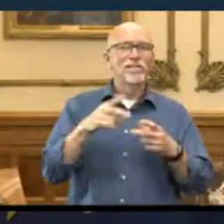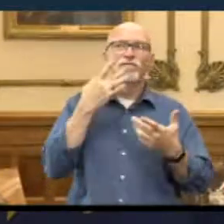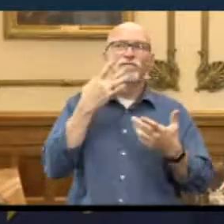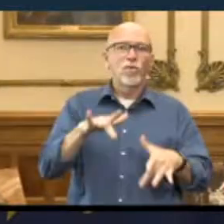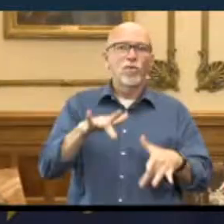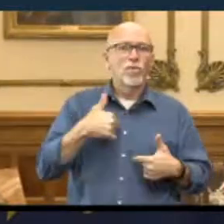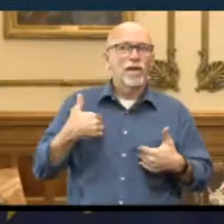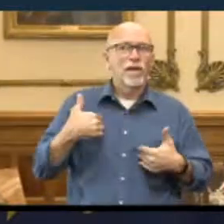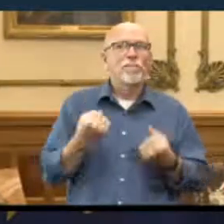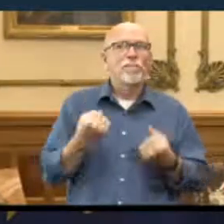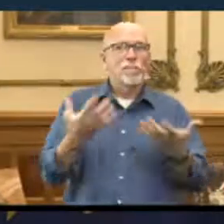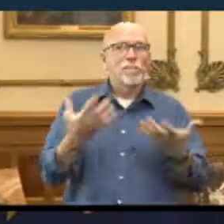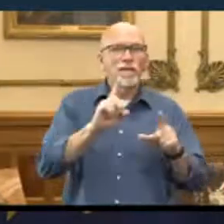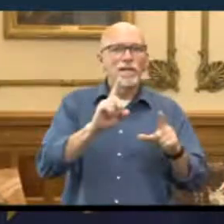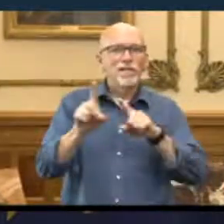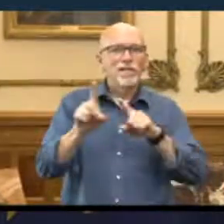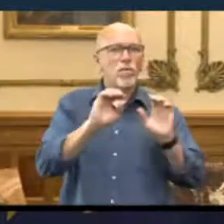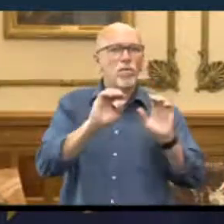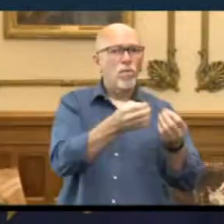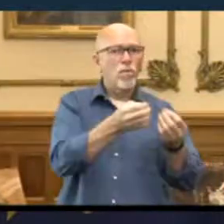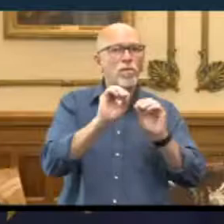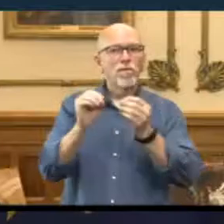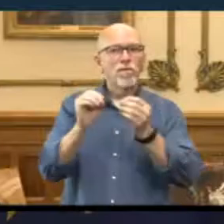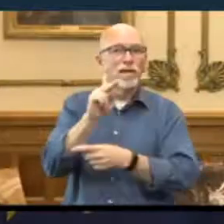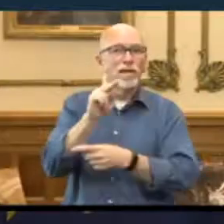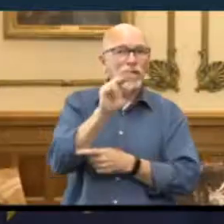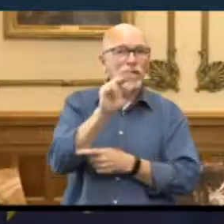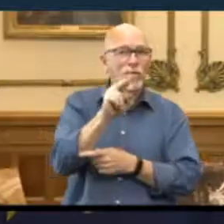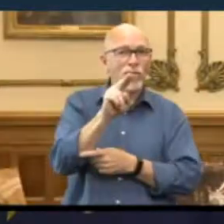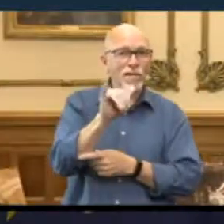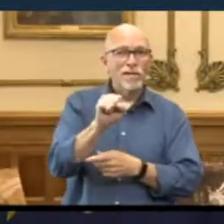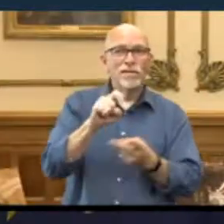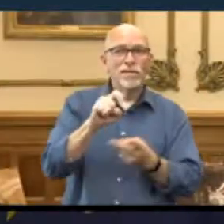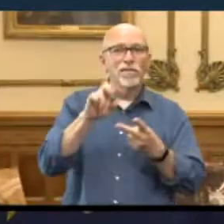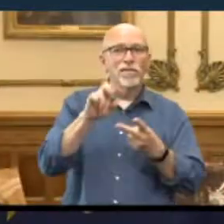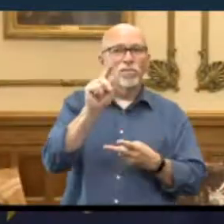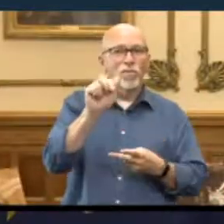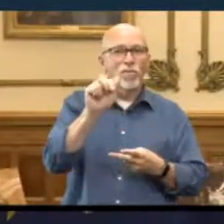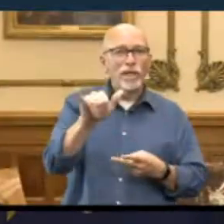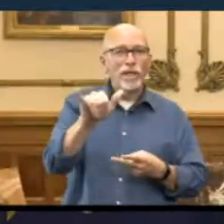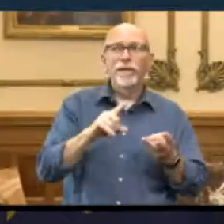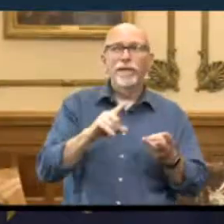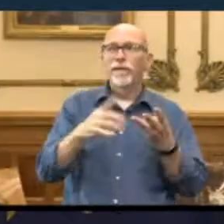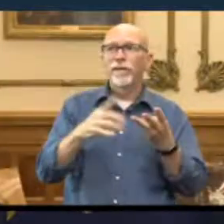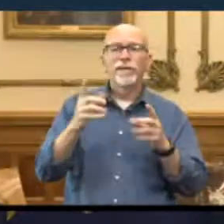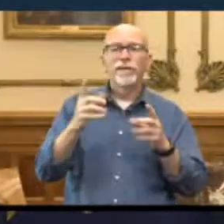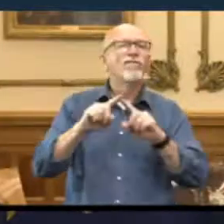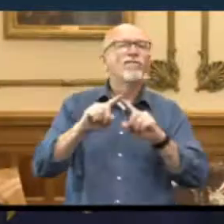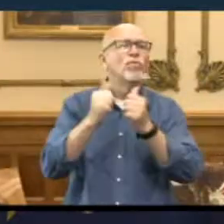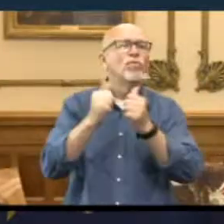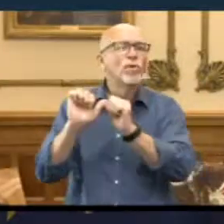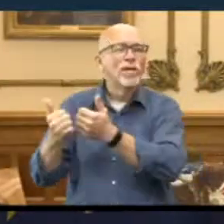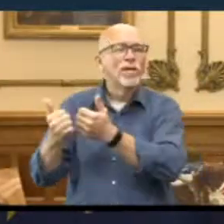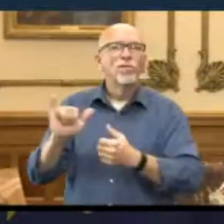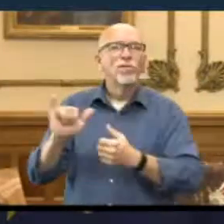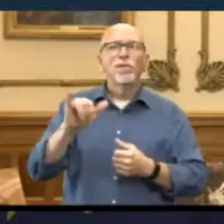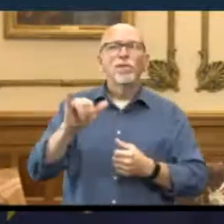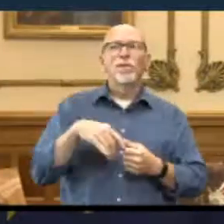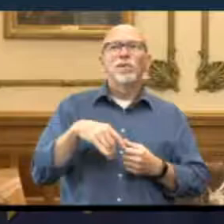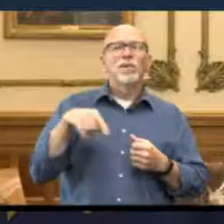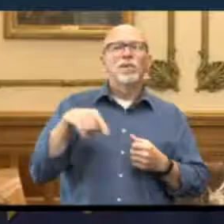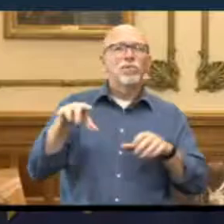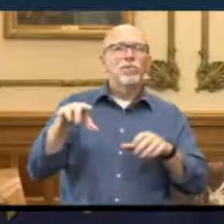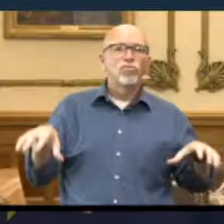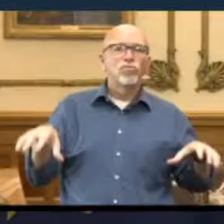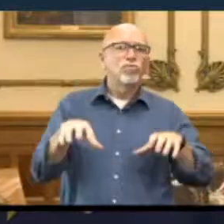so many civic organizations, Kiwanis and Rotarians and associations that do